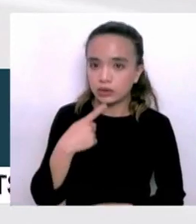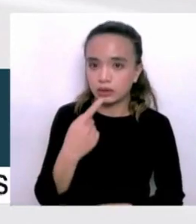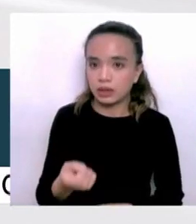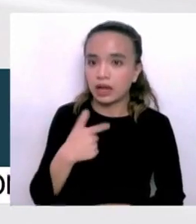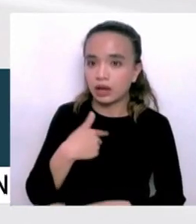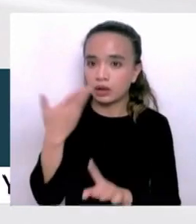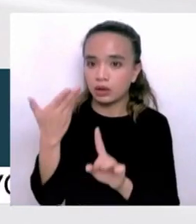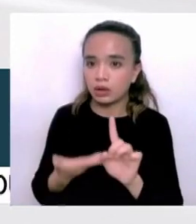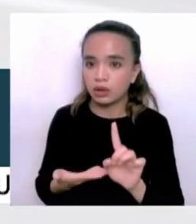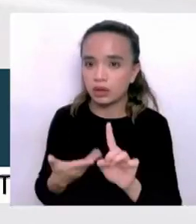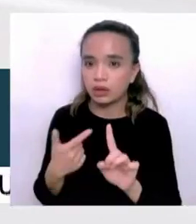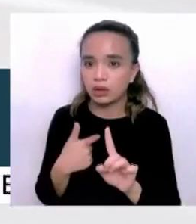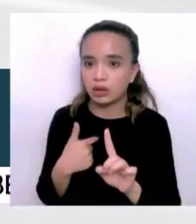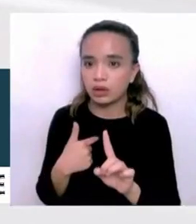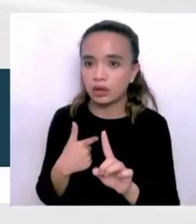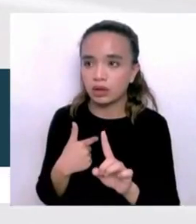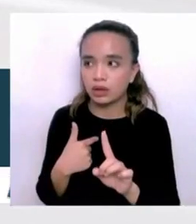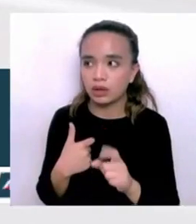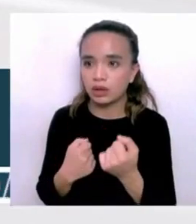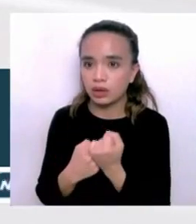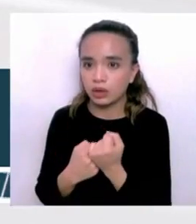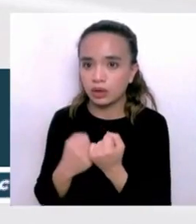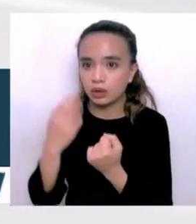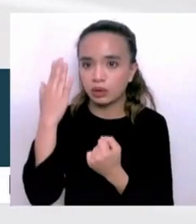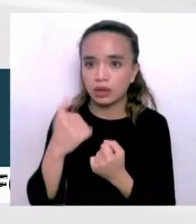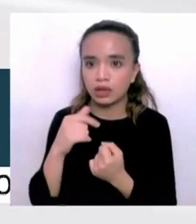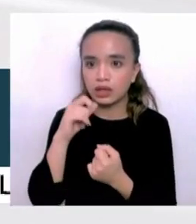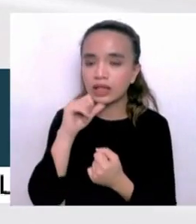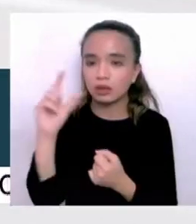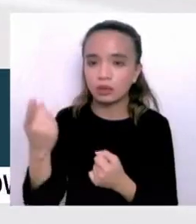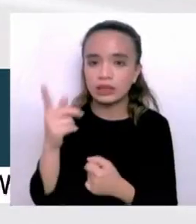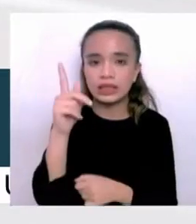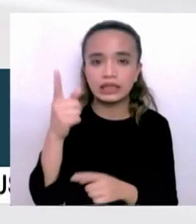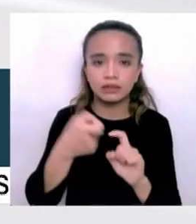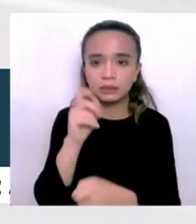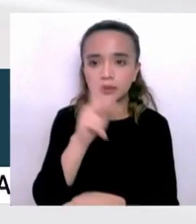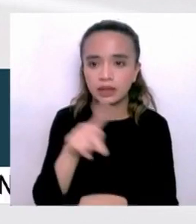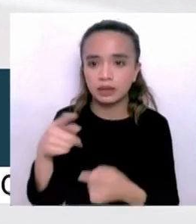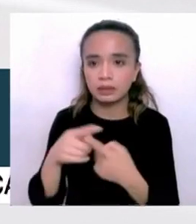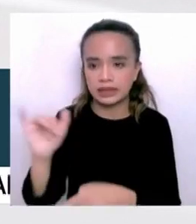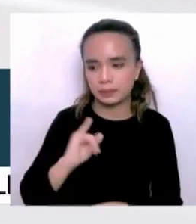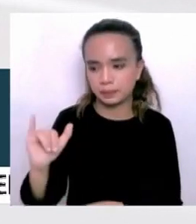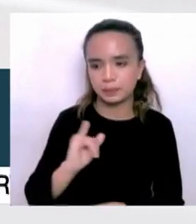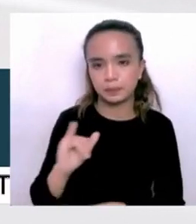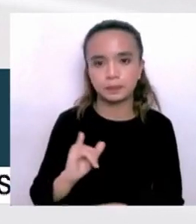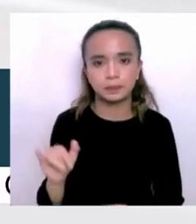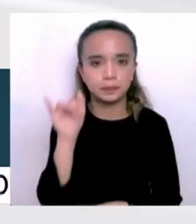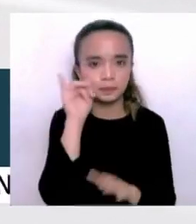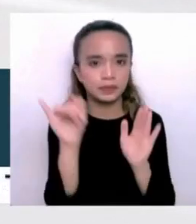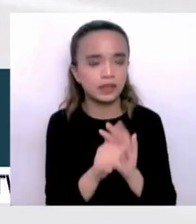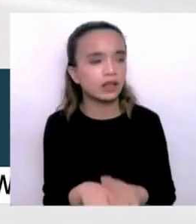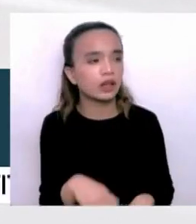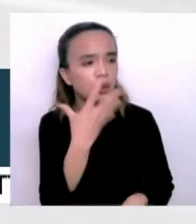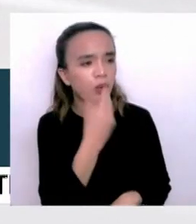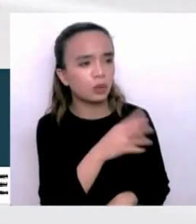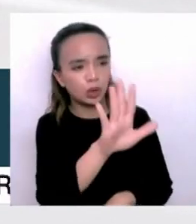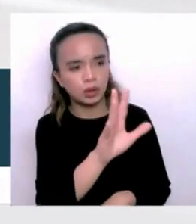person that he is waiting. Not only because he is a Kapampangan, but because we have the same idea. Who is your personal